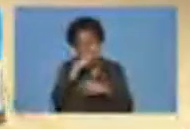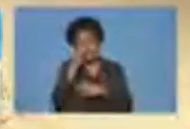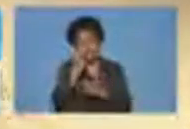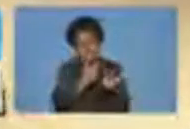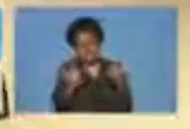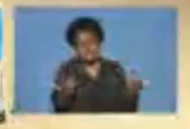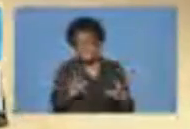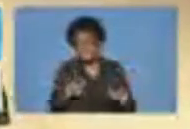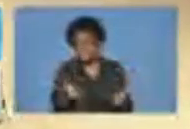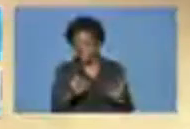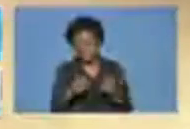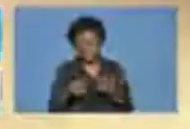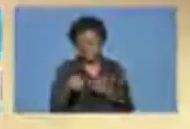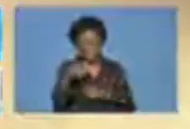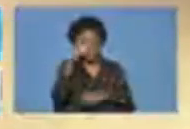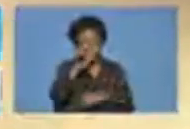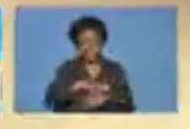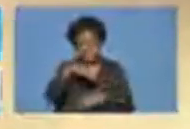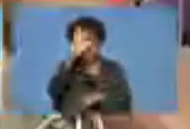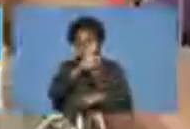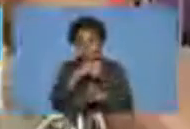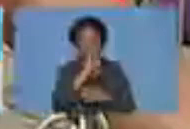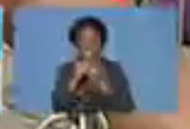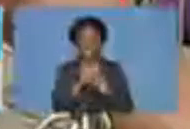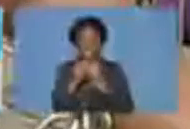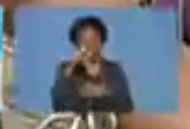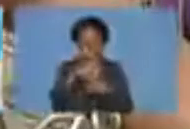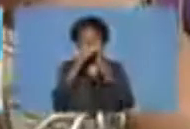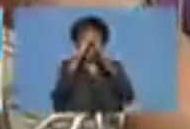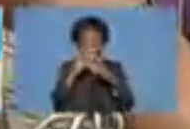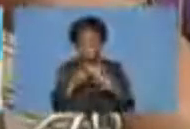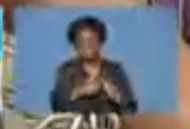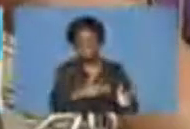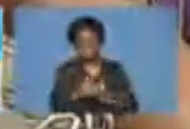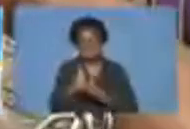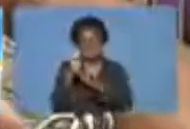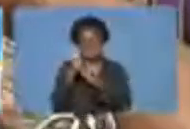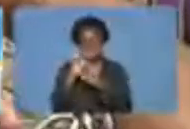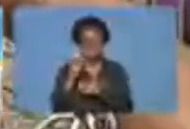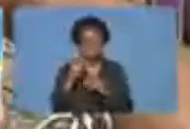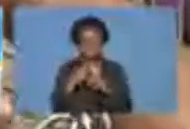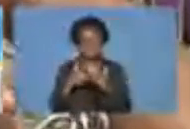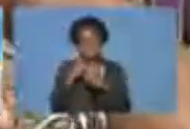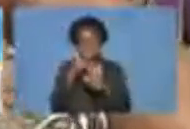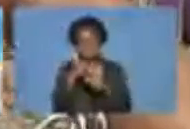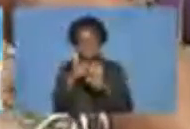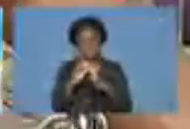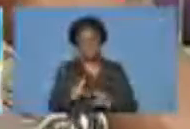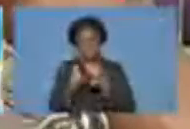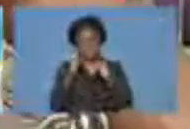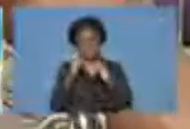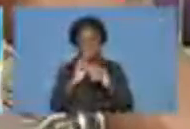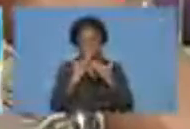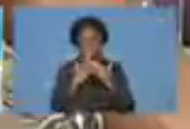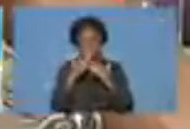oh my God, he spoke a word into this house to help compel us to the next level. We thank God for what he has spoken